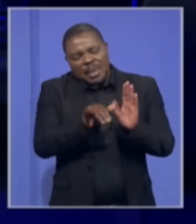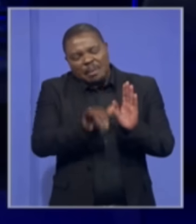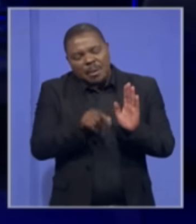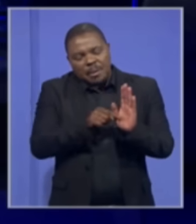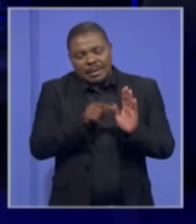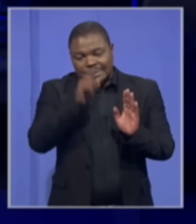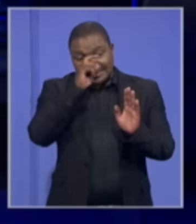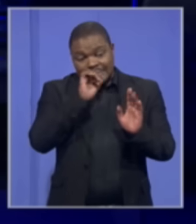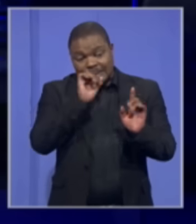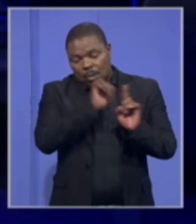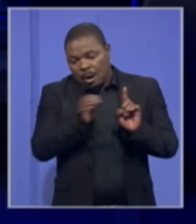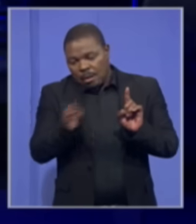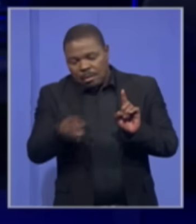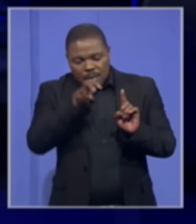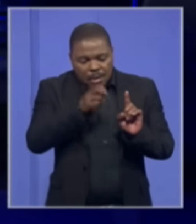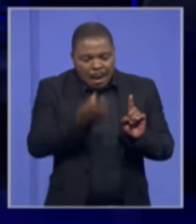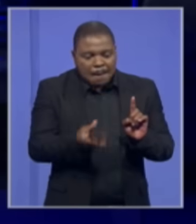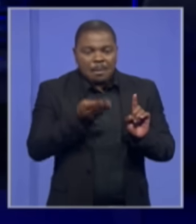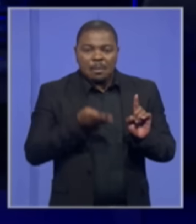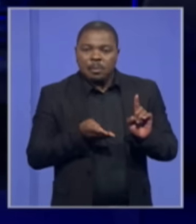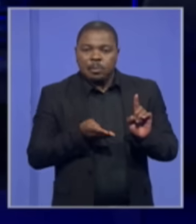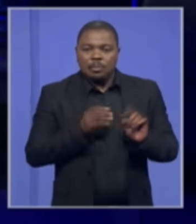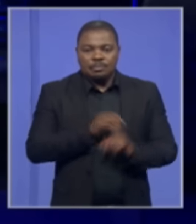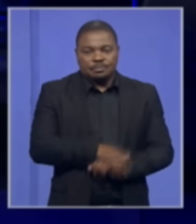hae ileng ya epollwa teng.